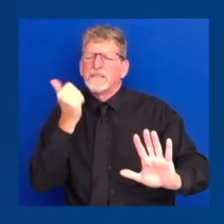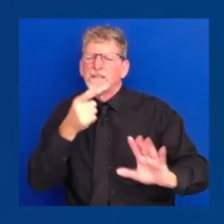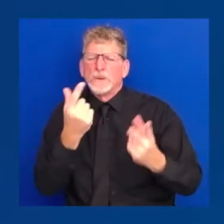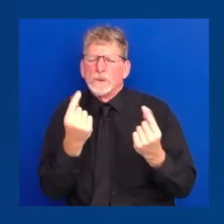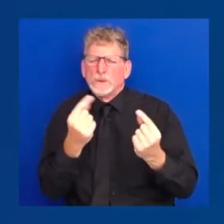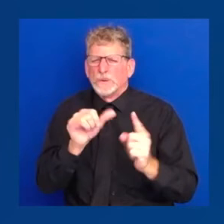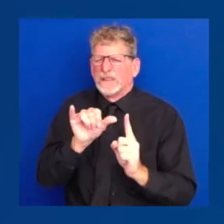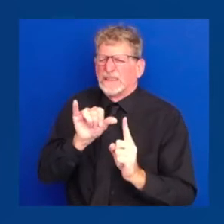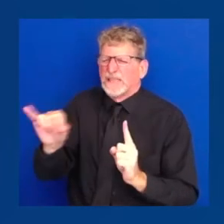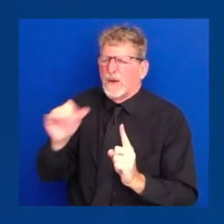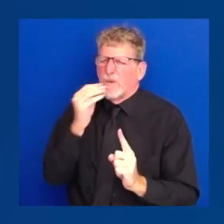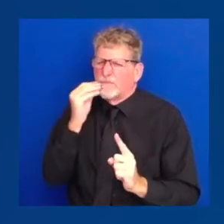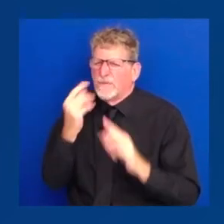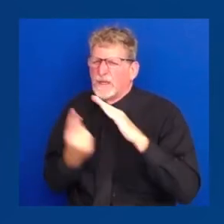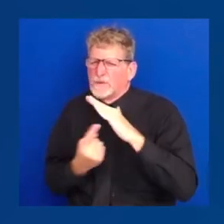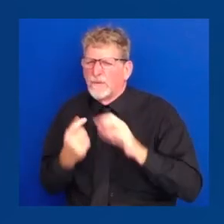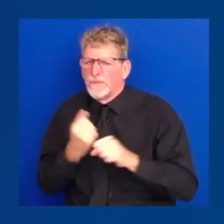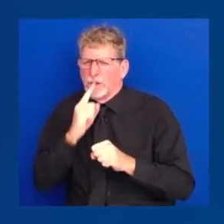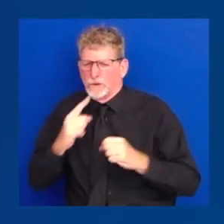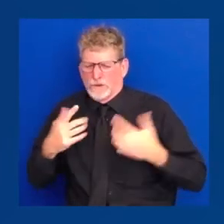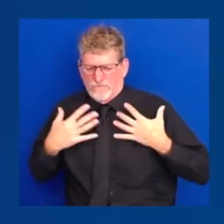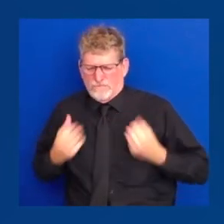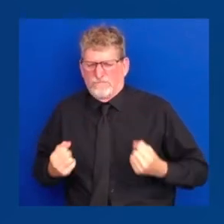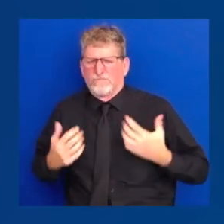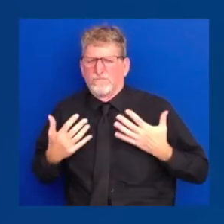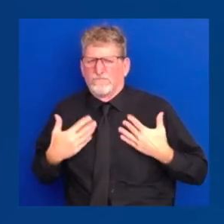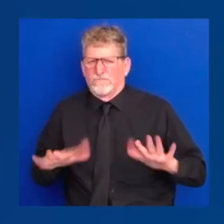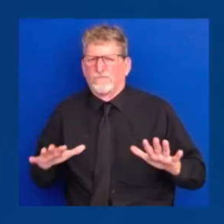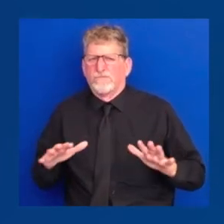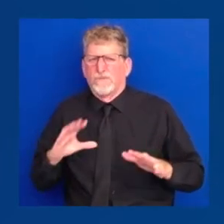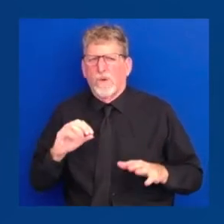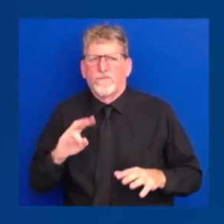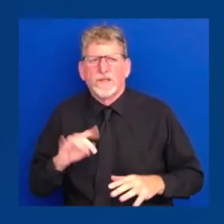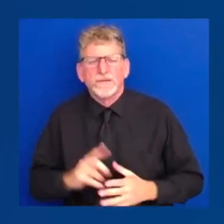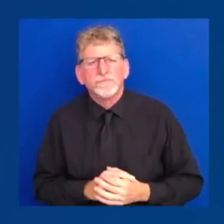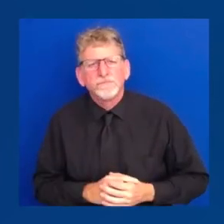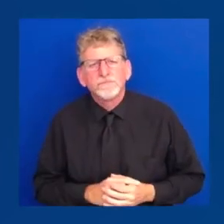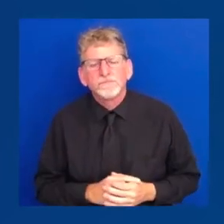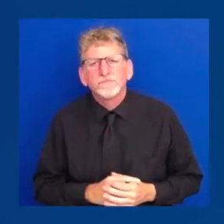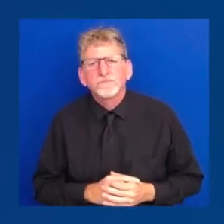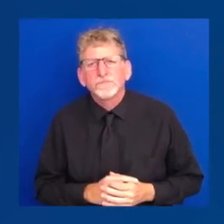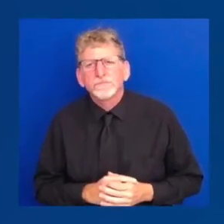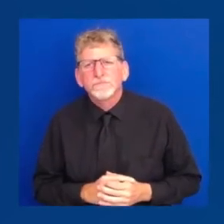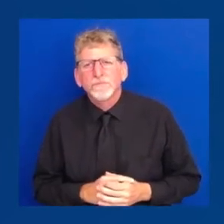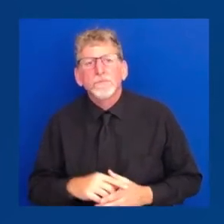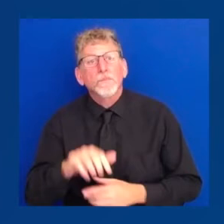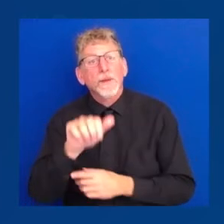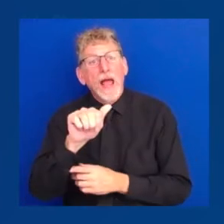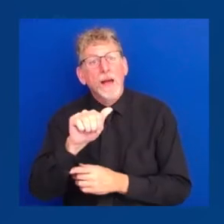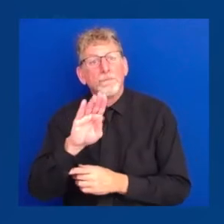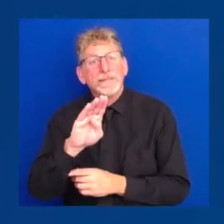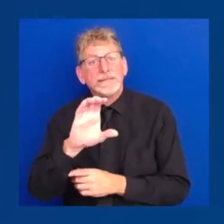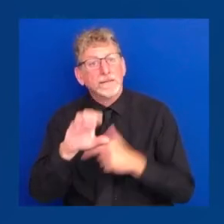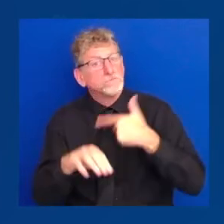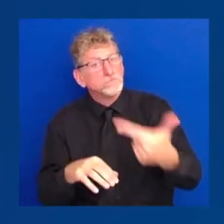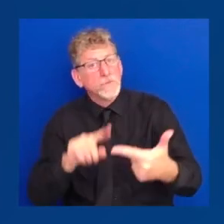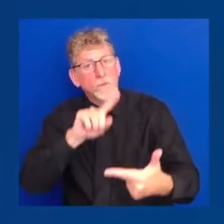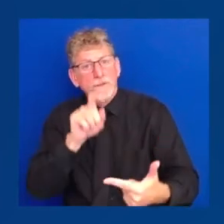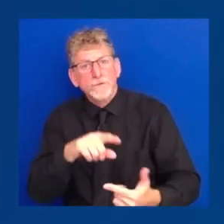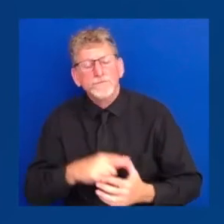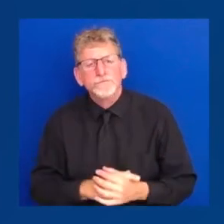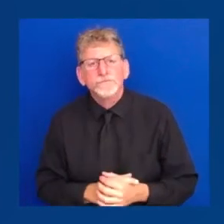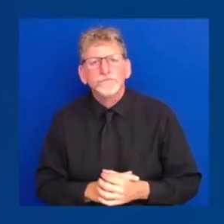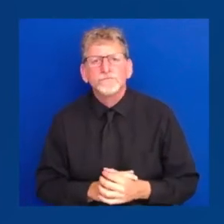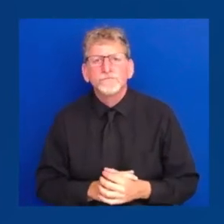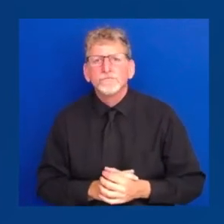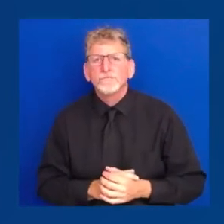Let's go to Cheyenne Haslett at ABC. Thank you. I want to ask about one-way masking, since that seems to be the advice for anyone who